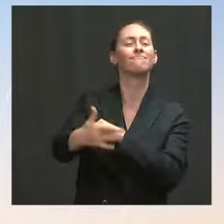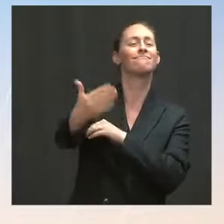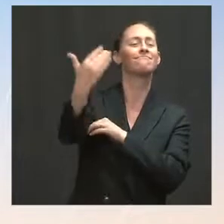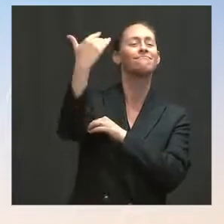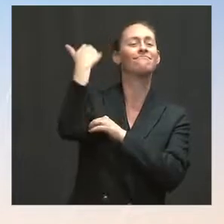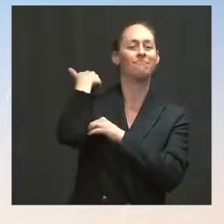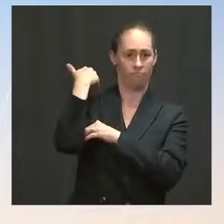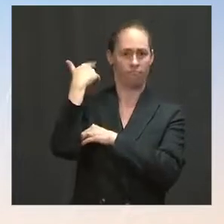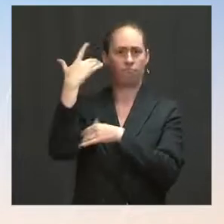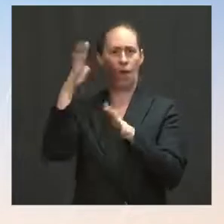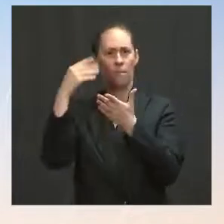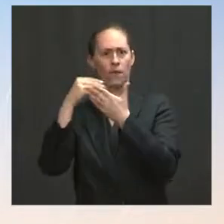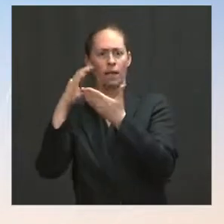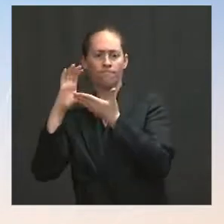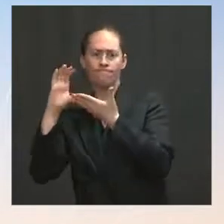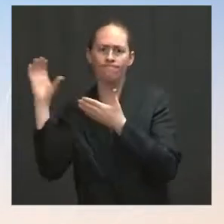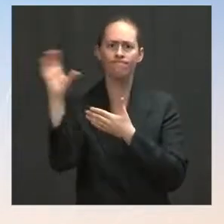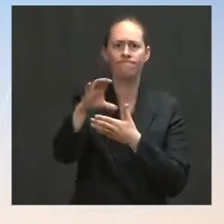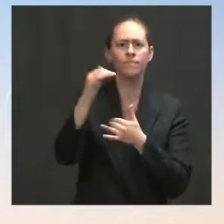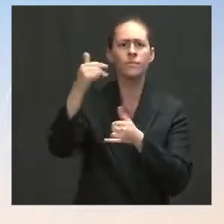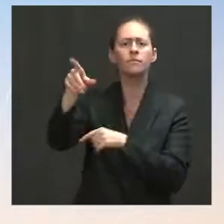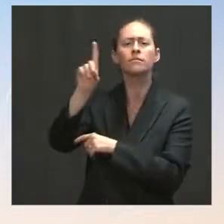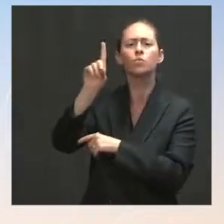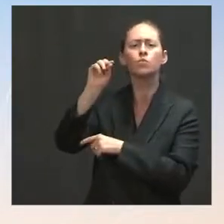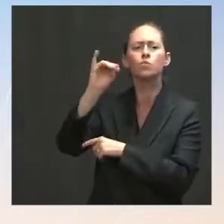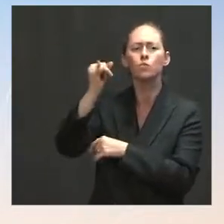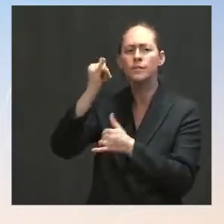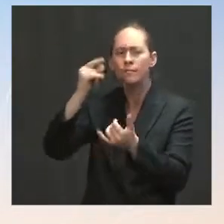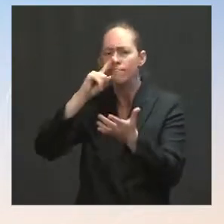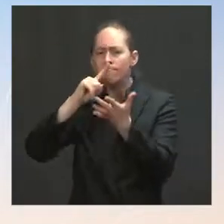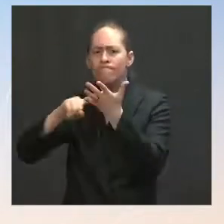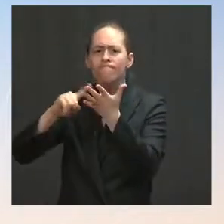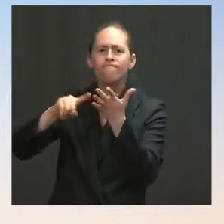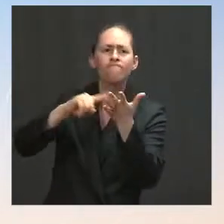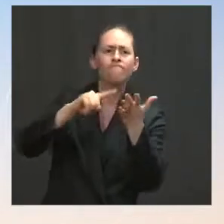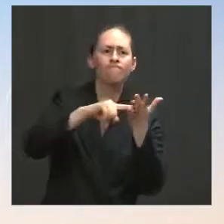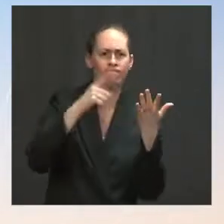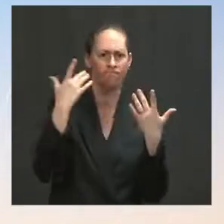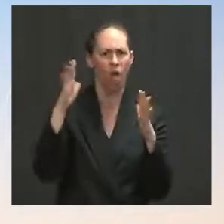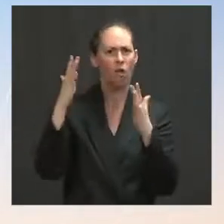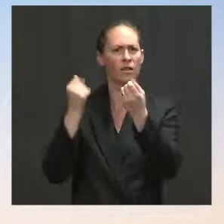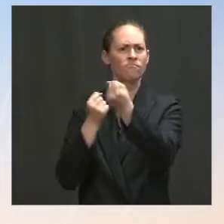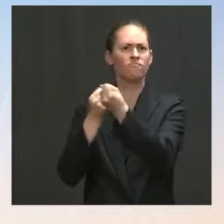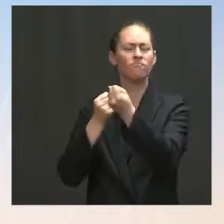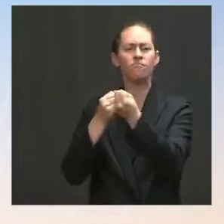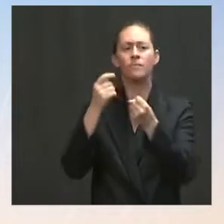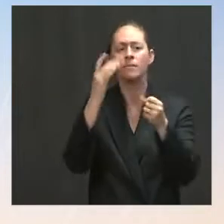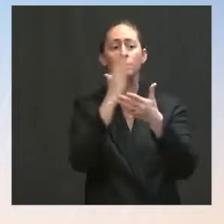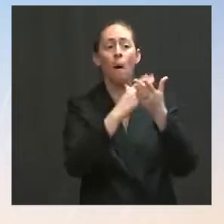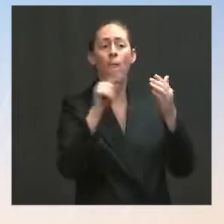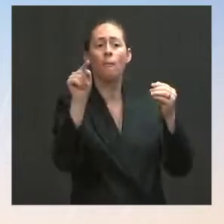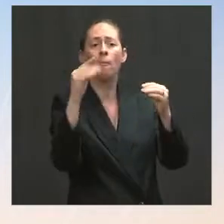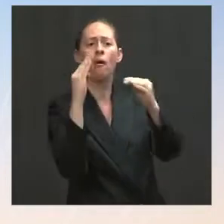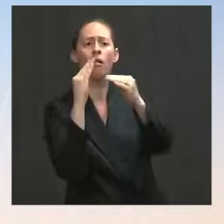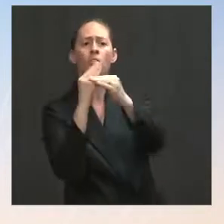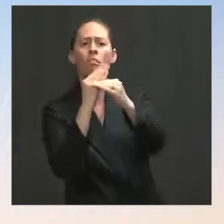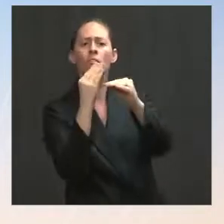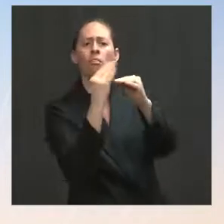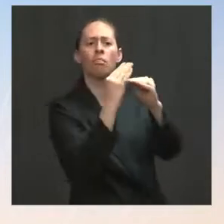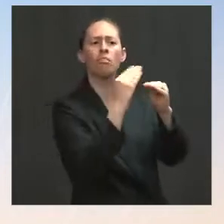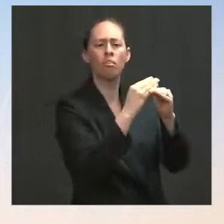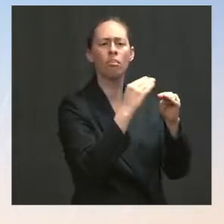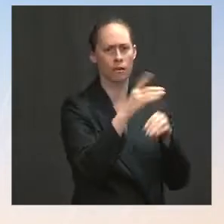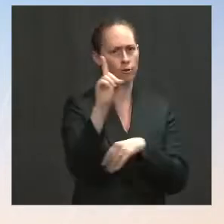The Department of Justice has already used tools to fight against these laws in states. They will continue to. He'll talk about that as well.